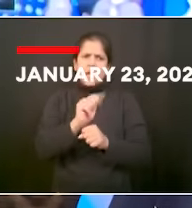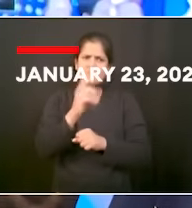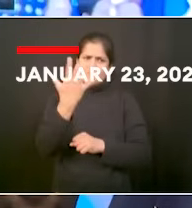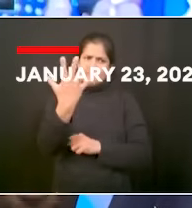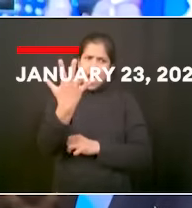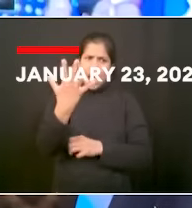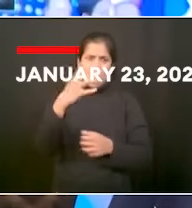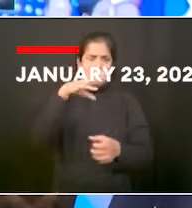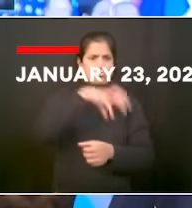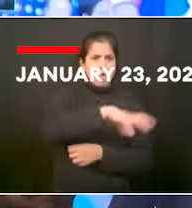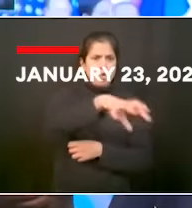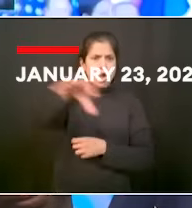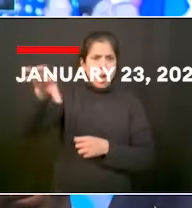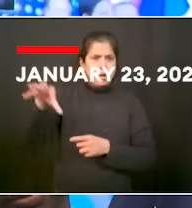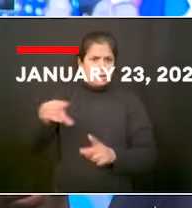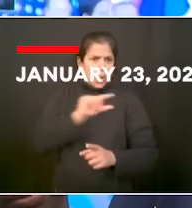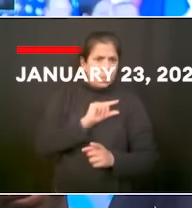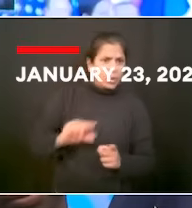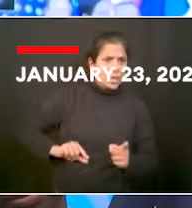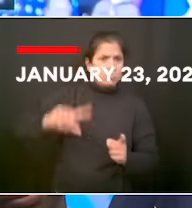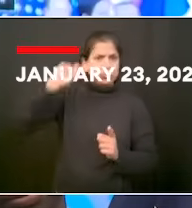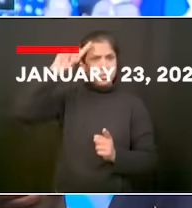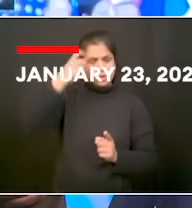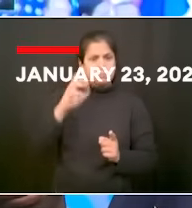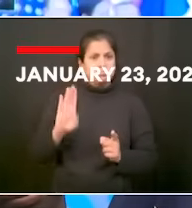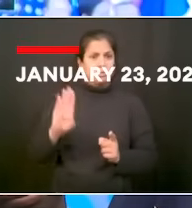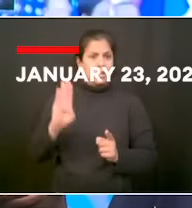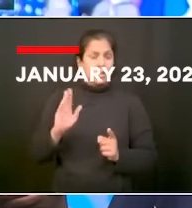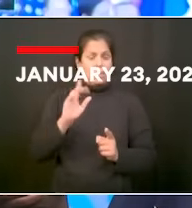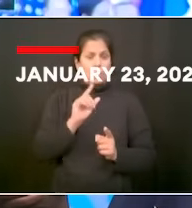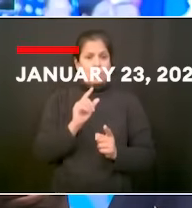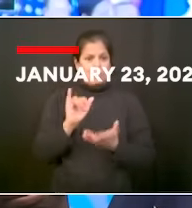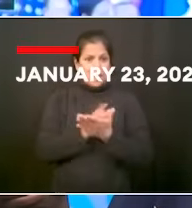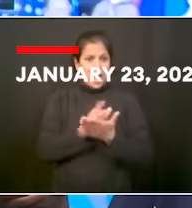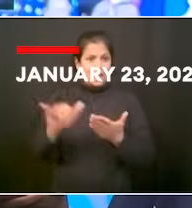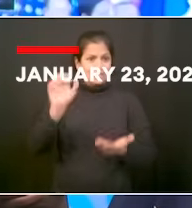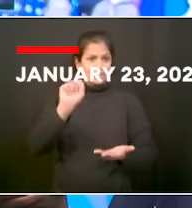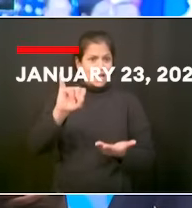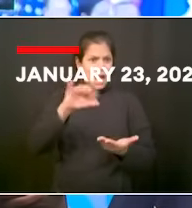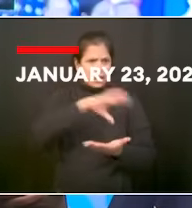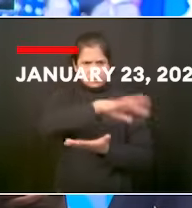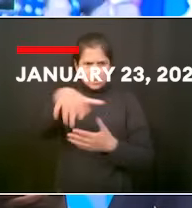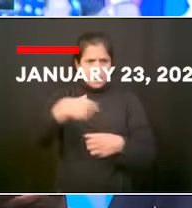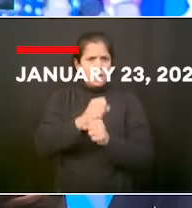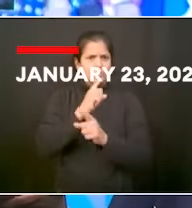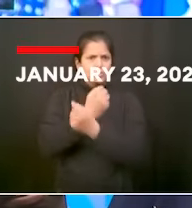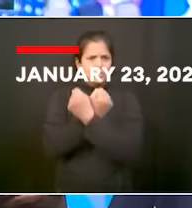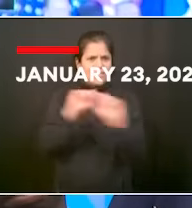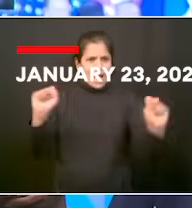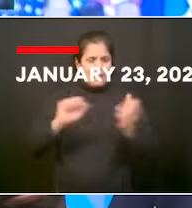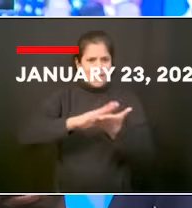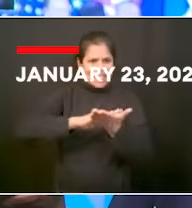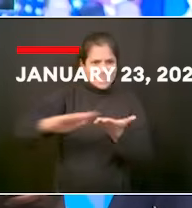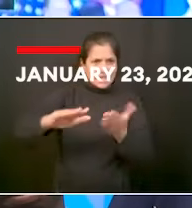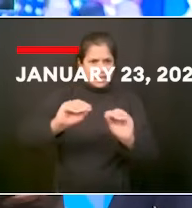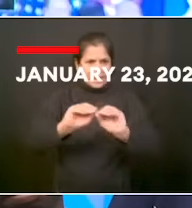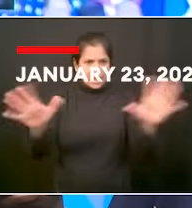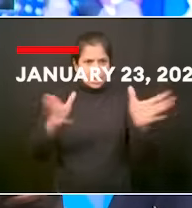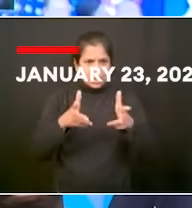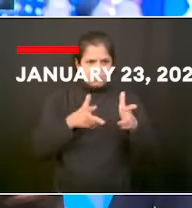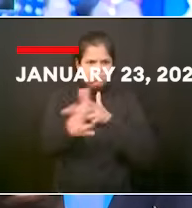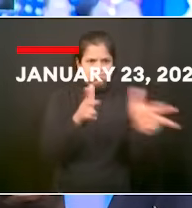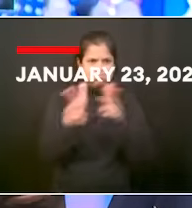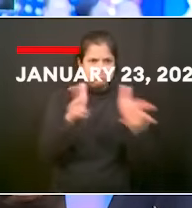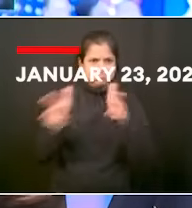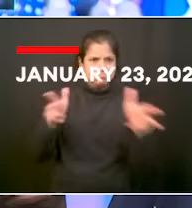Yes. We absolutely do. And that's part of the conversation we were just having. New Yorkers can actually stay up to date, I think it's with Plow